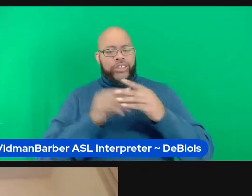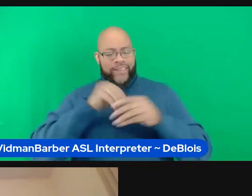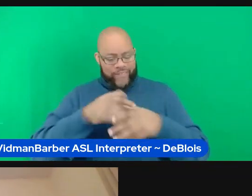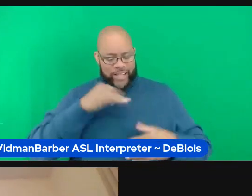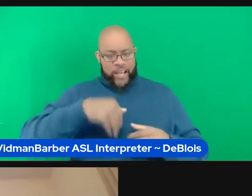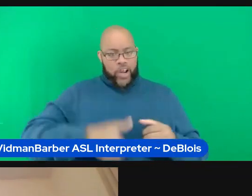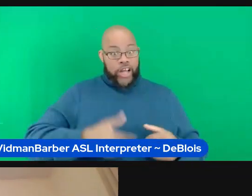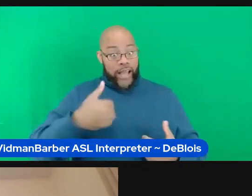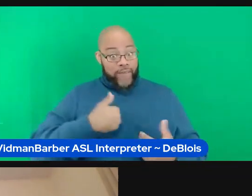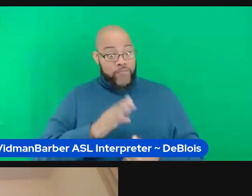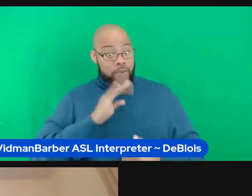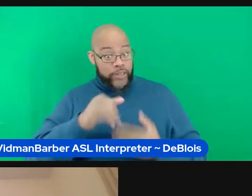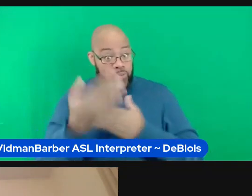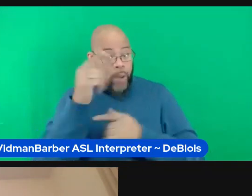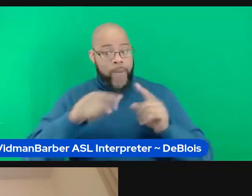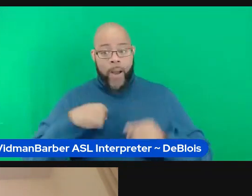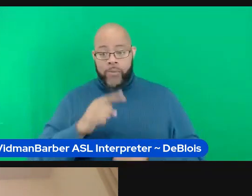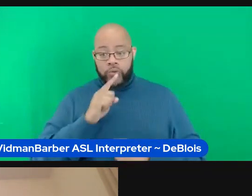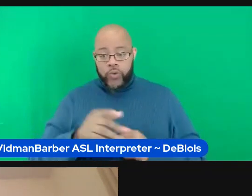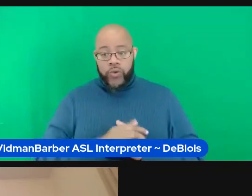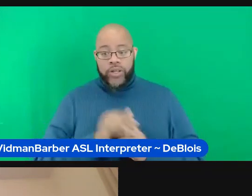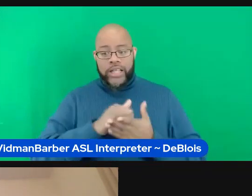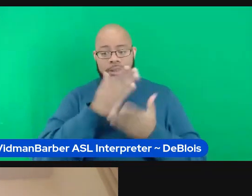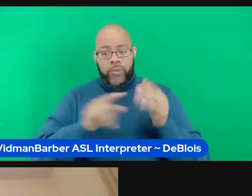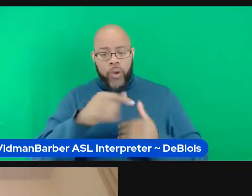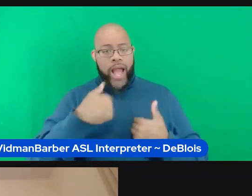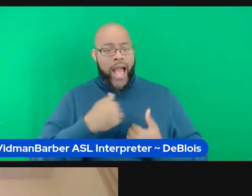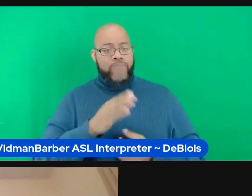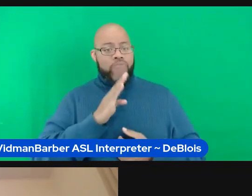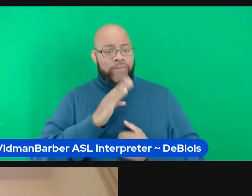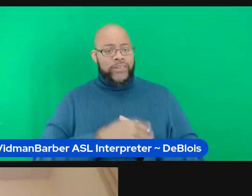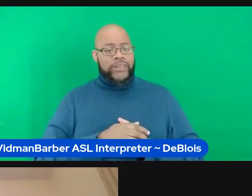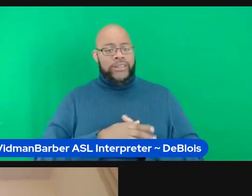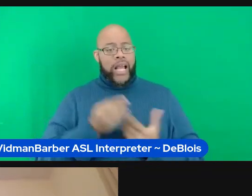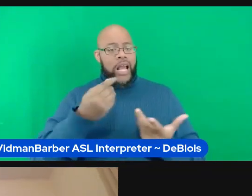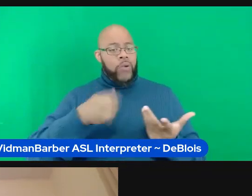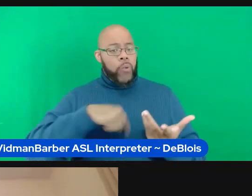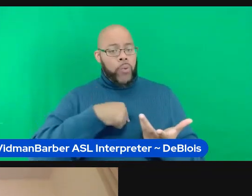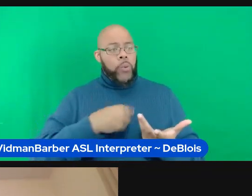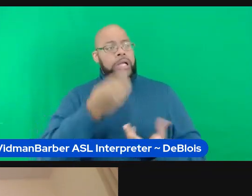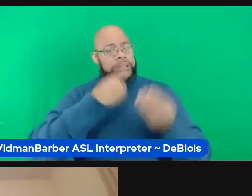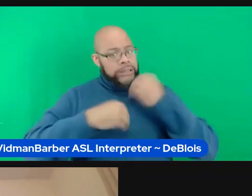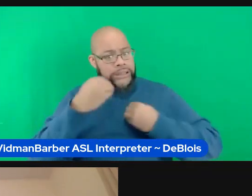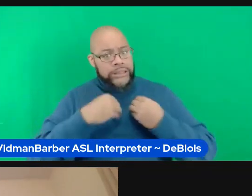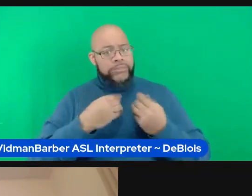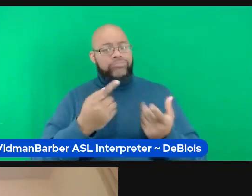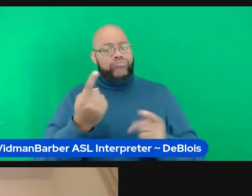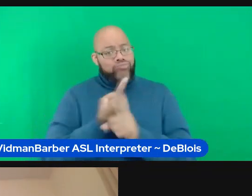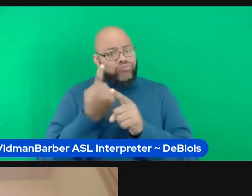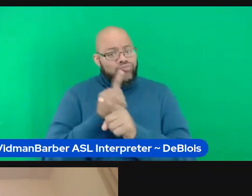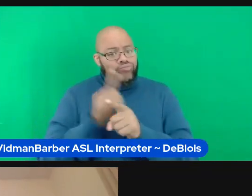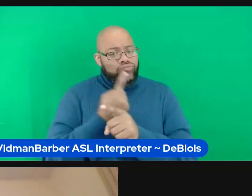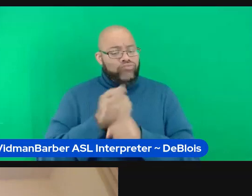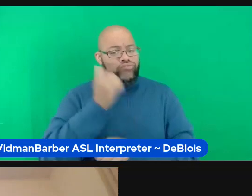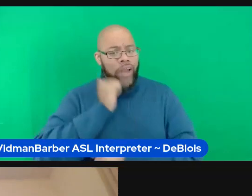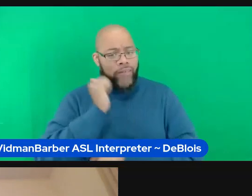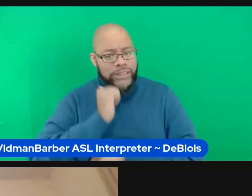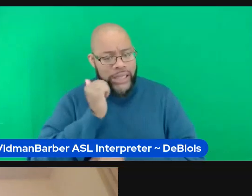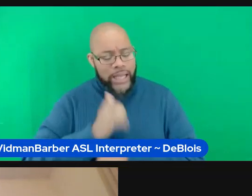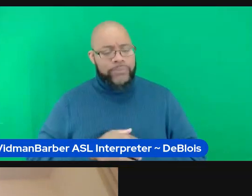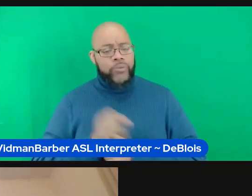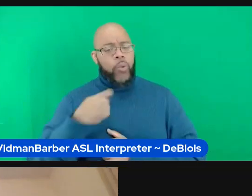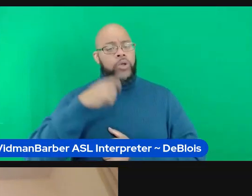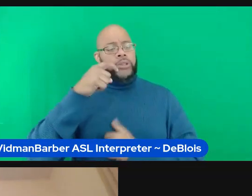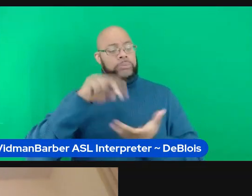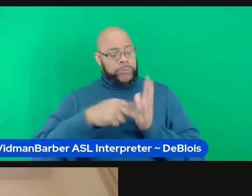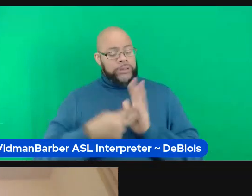breakfast this morning, but I'm pretty sure like some of you had breakfast this morning, and we eat food on a daily basis. So which